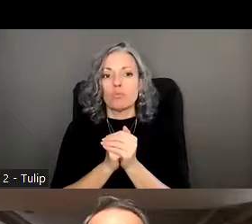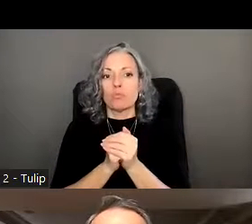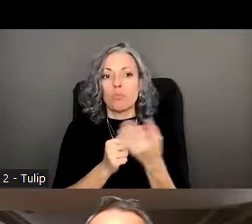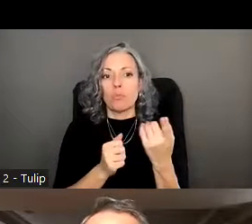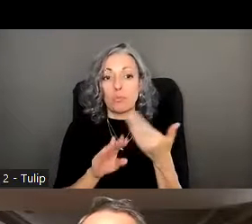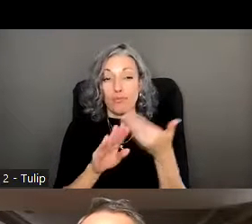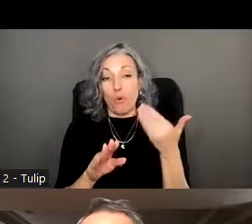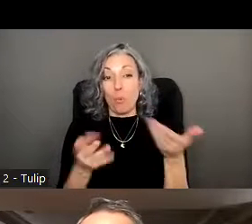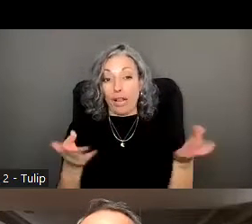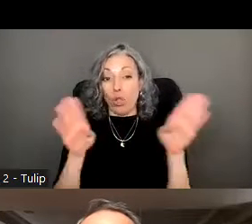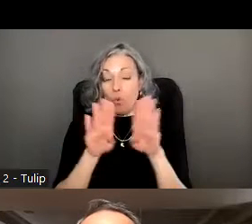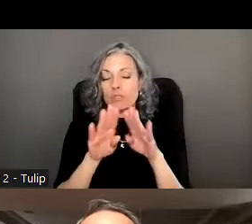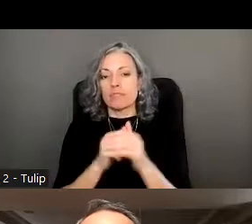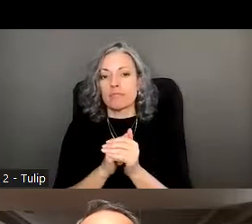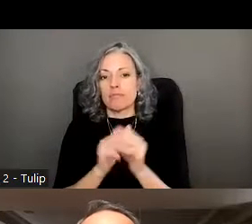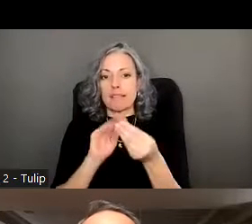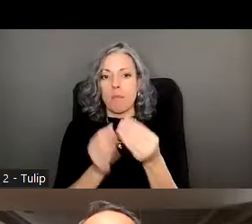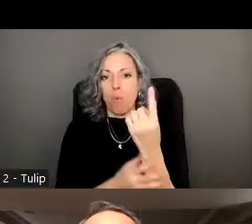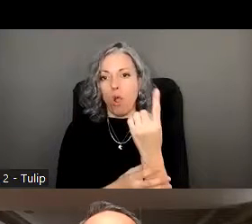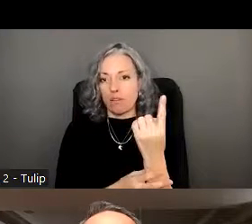before we adjourn the meeting, and number one is